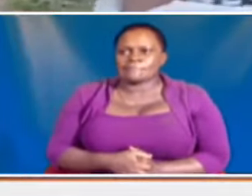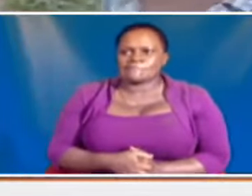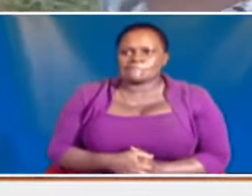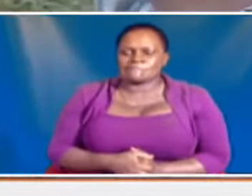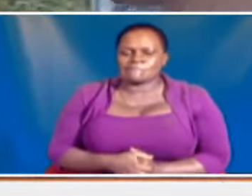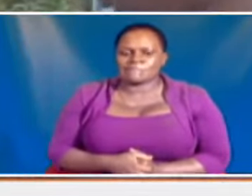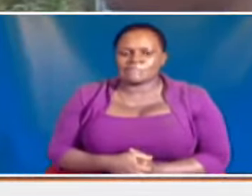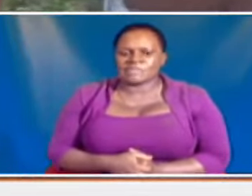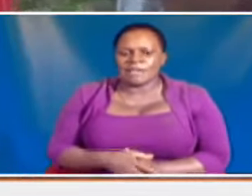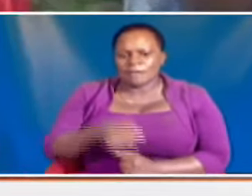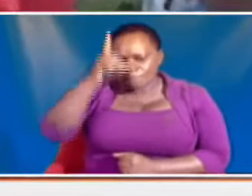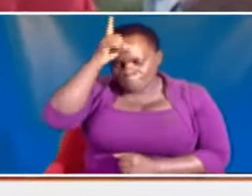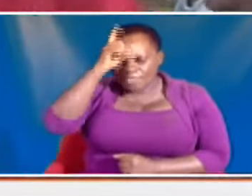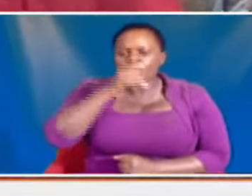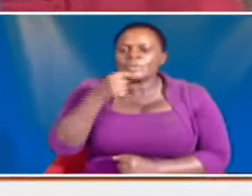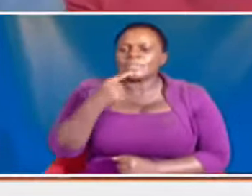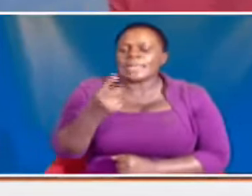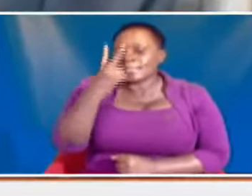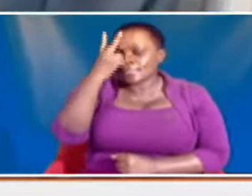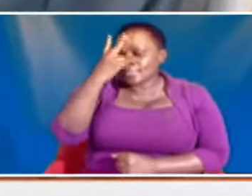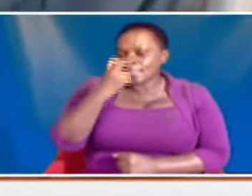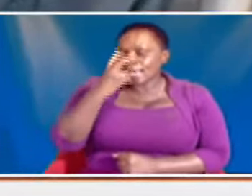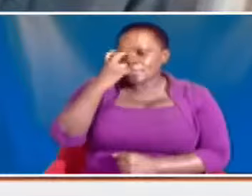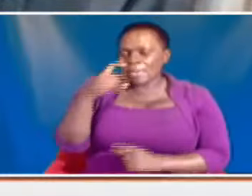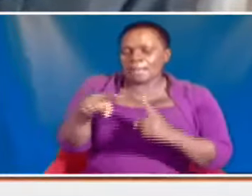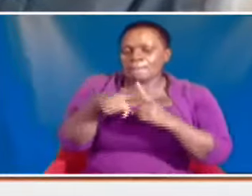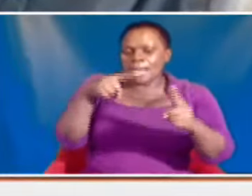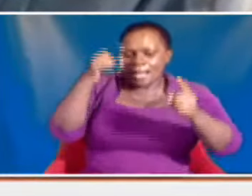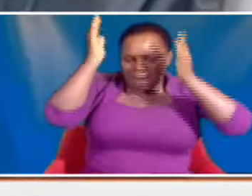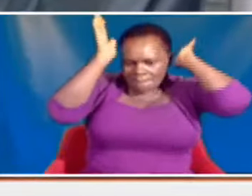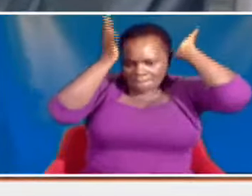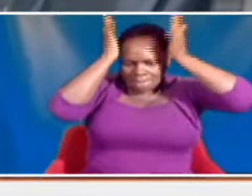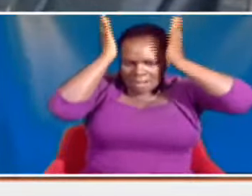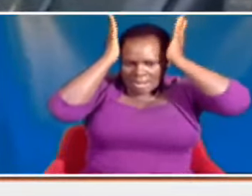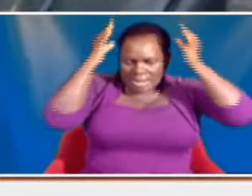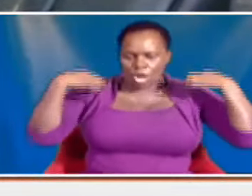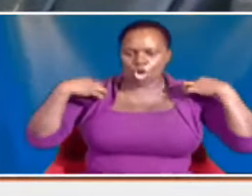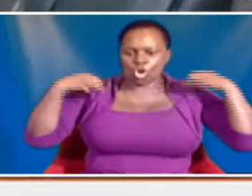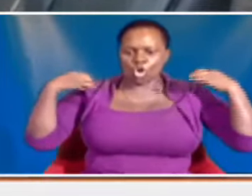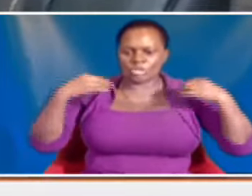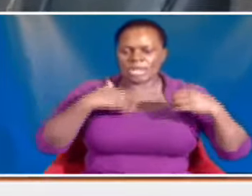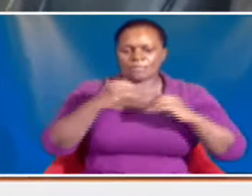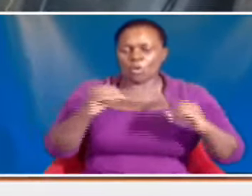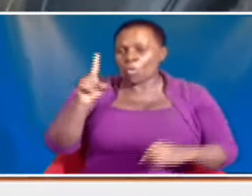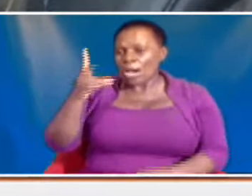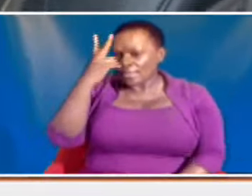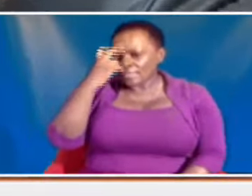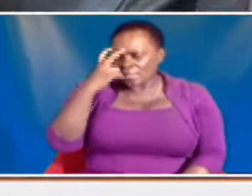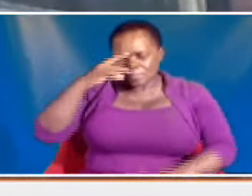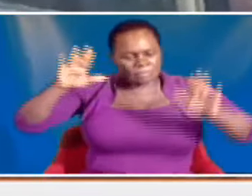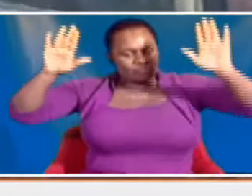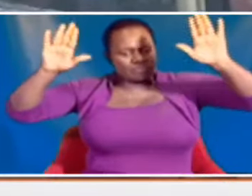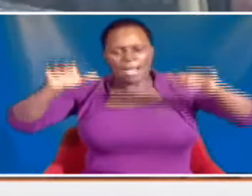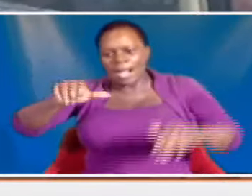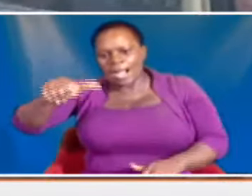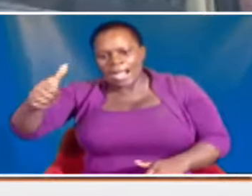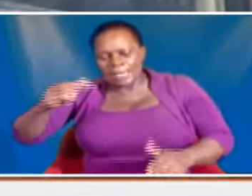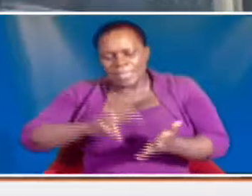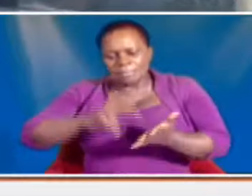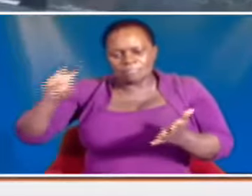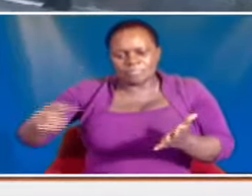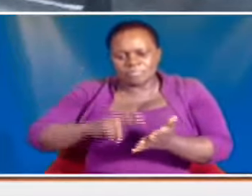Samuel Magu, a village elder, said the suspects were slaughtering the donkey while naked. He said one suspect surrendered, but the others